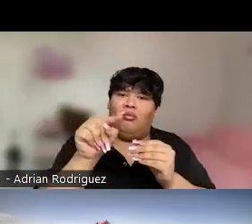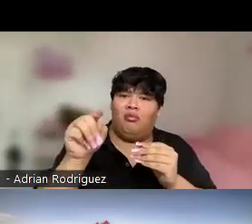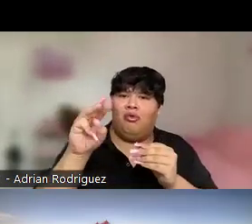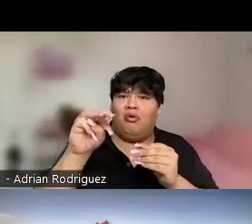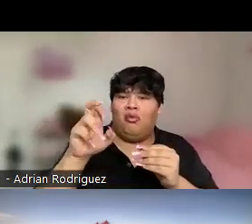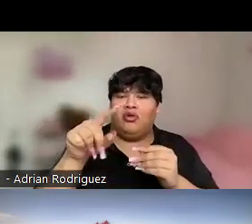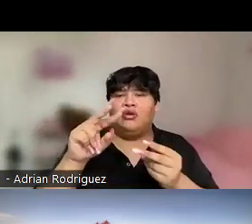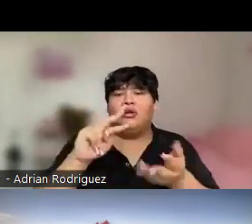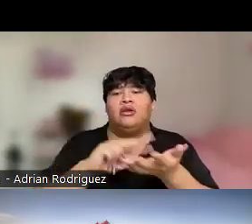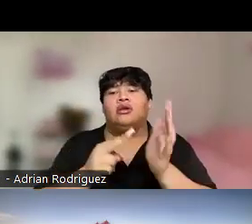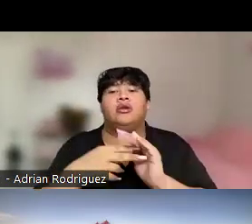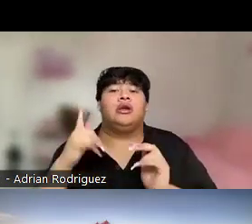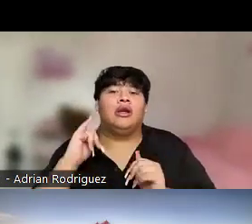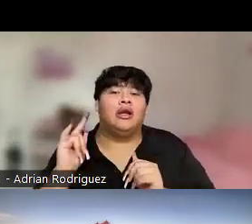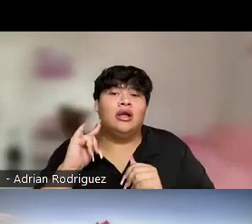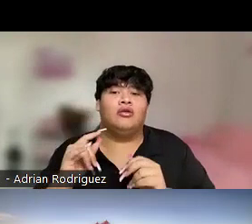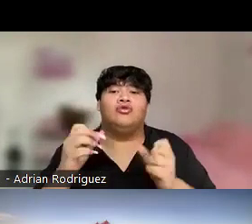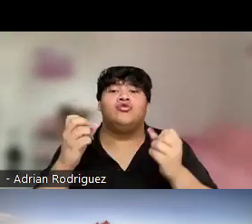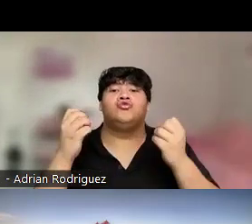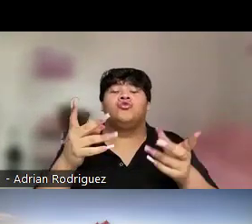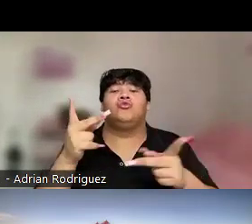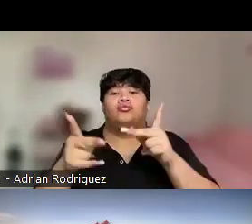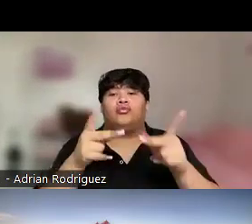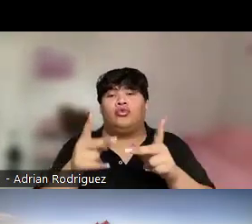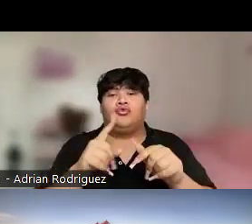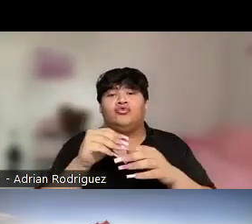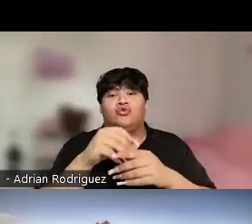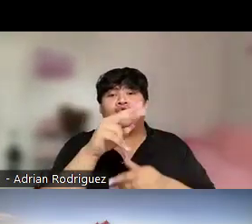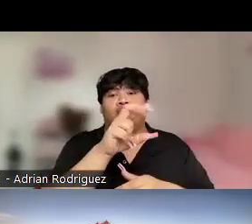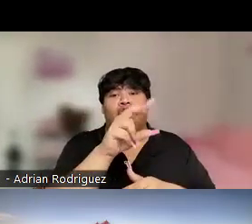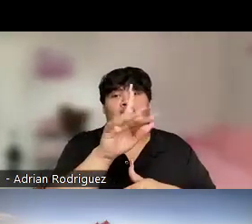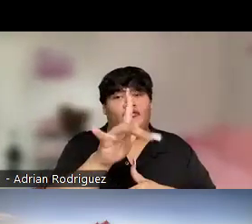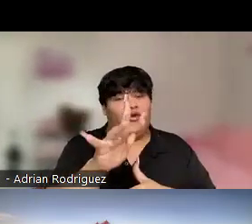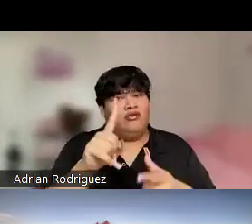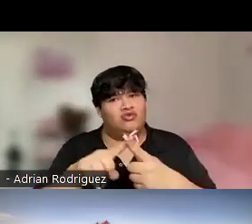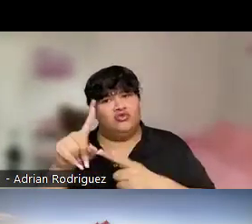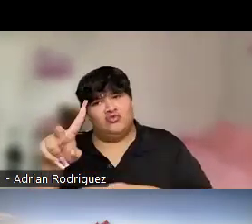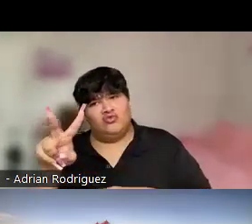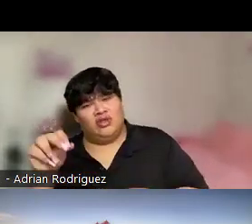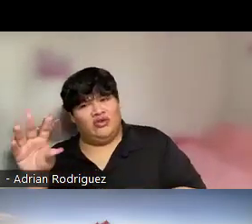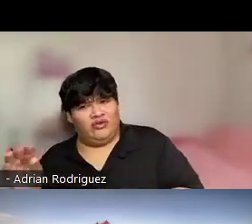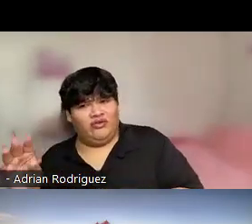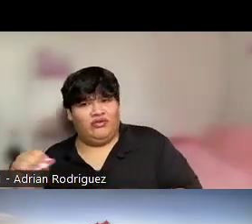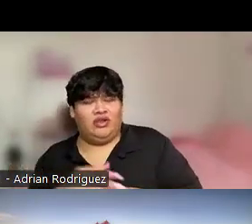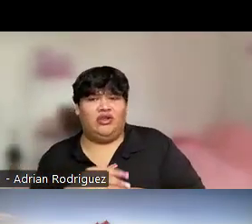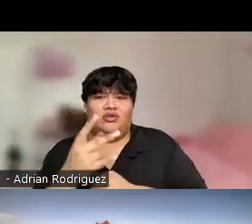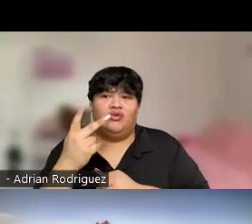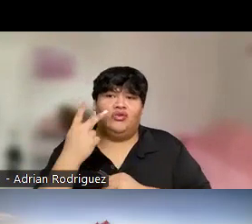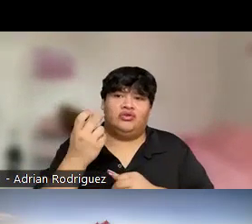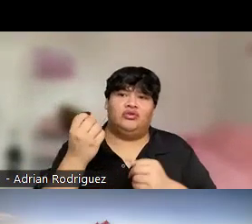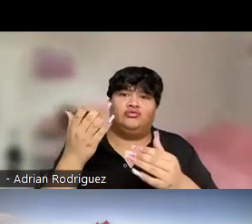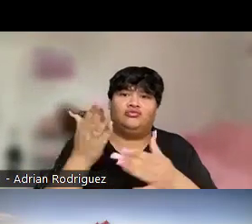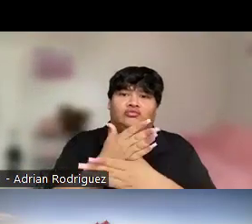is representing California's total population. So between 2025 and 2050, we anticipate California's